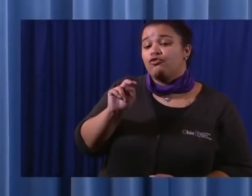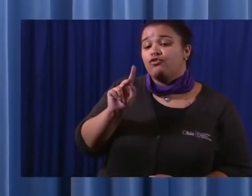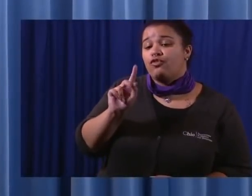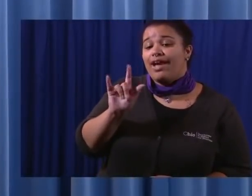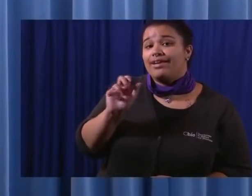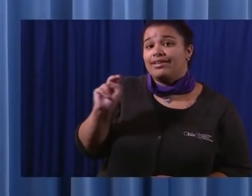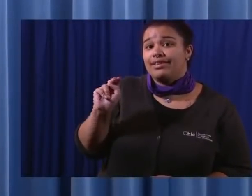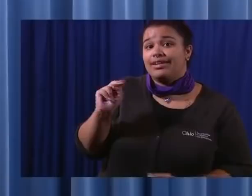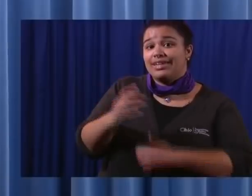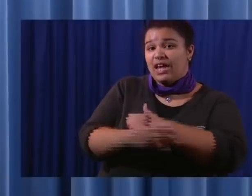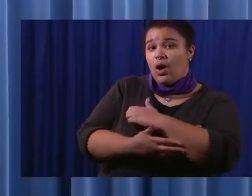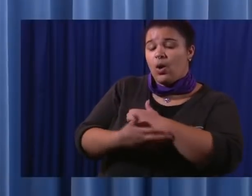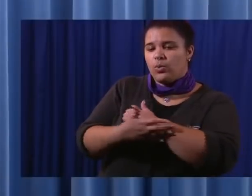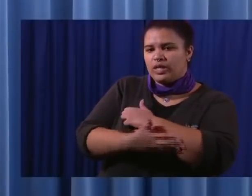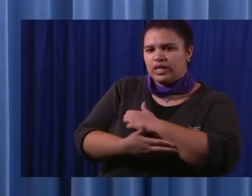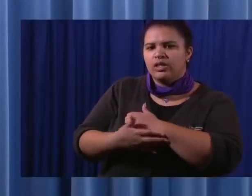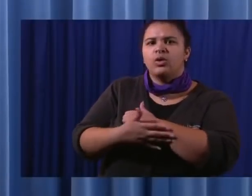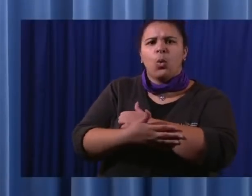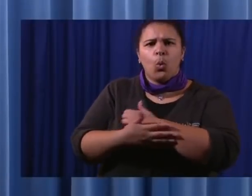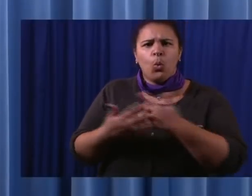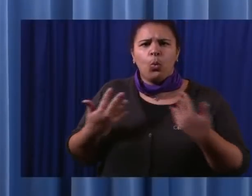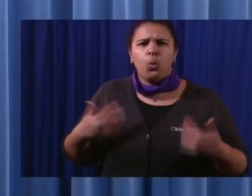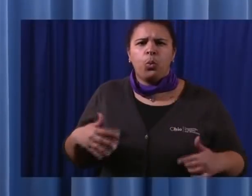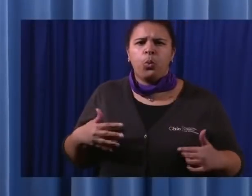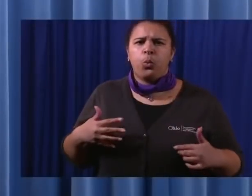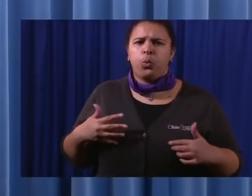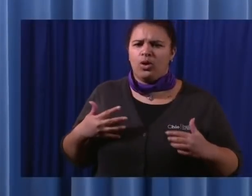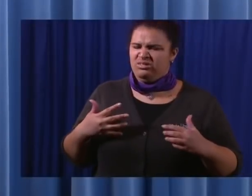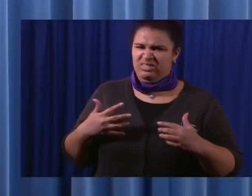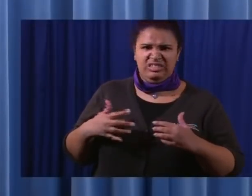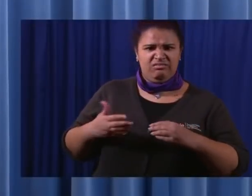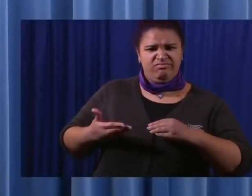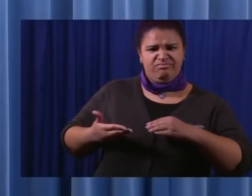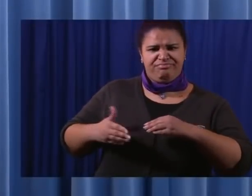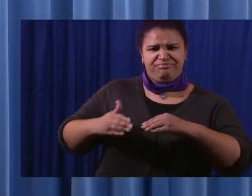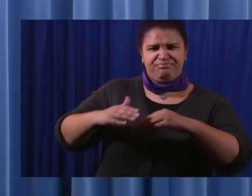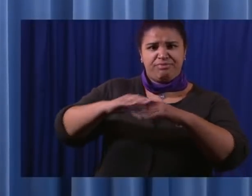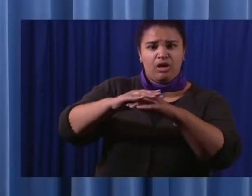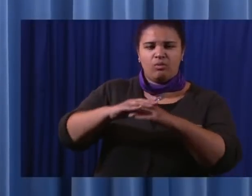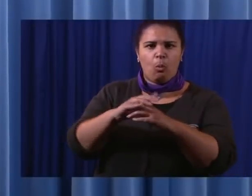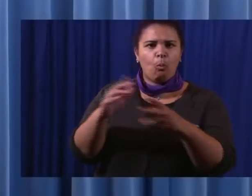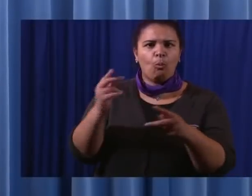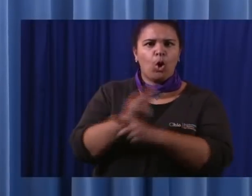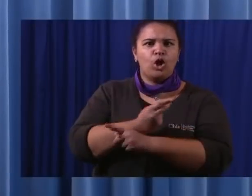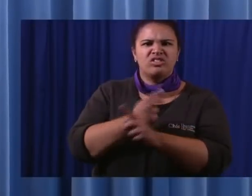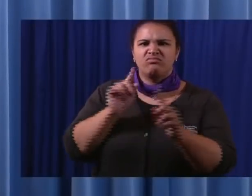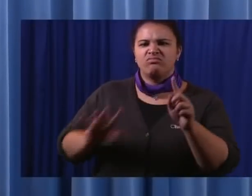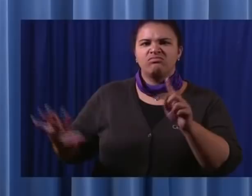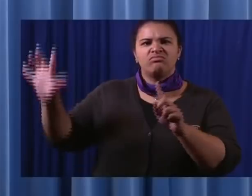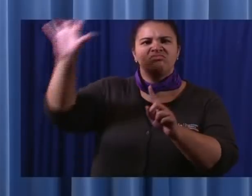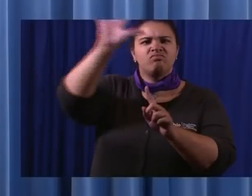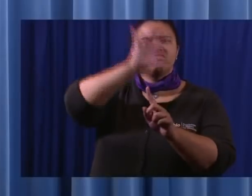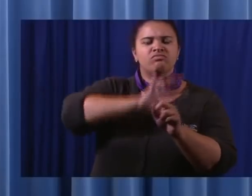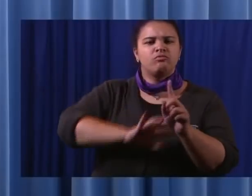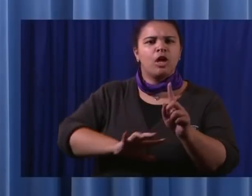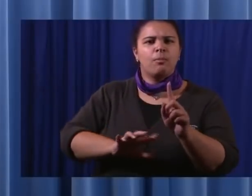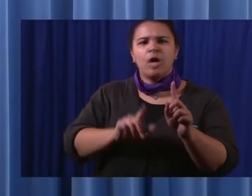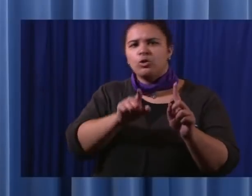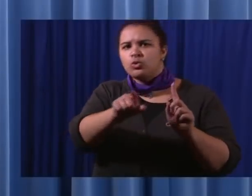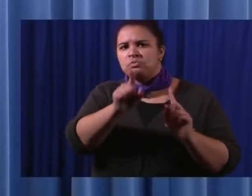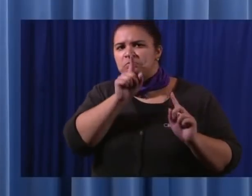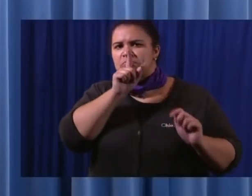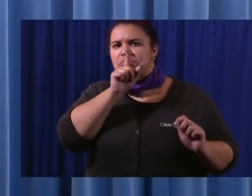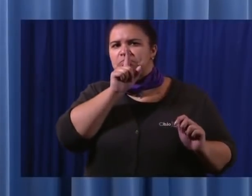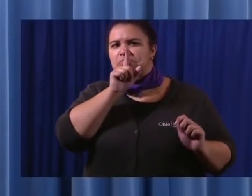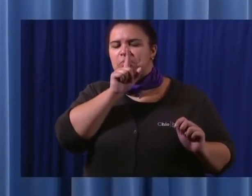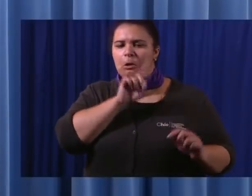and the number of deaths, but there was no mention of that county that seemed to be raising concerns for you today outside of Hamilton and Montgomery. I was